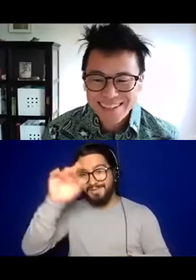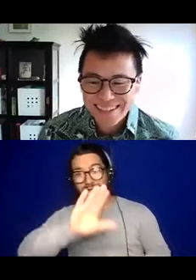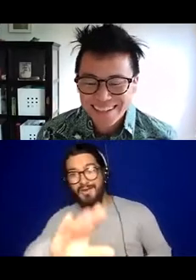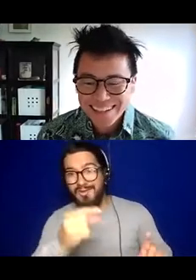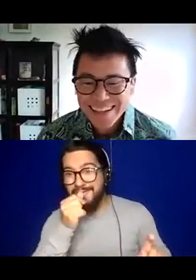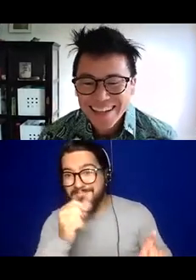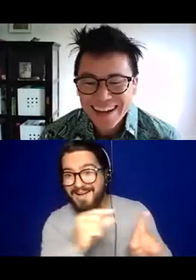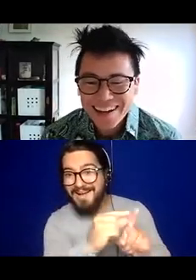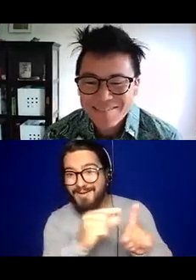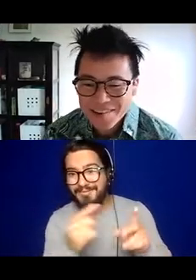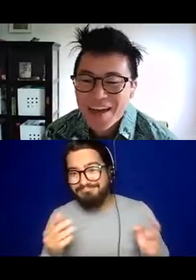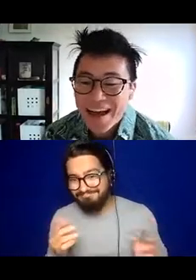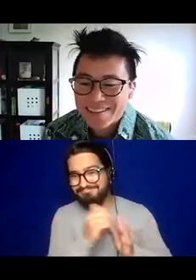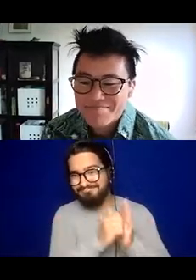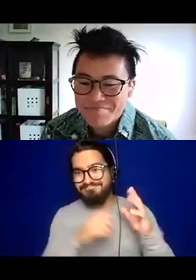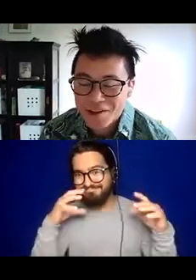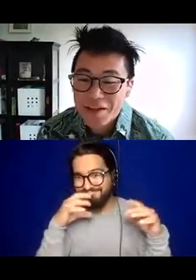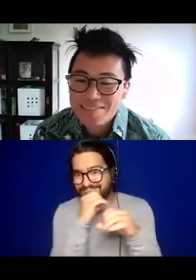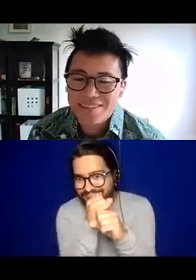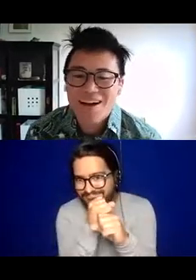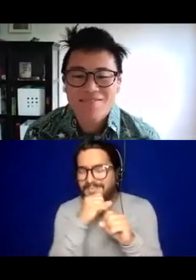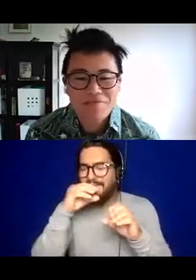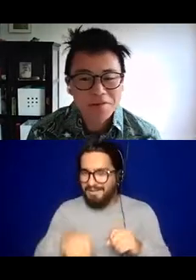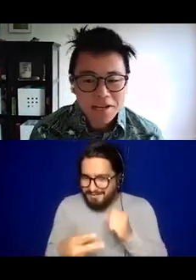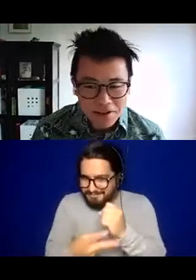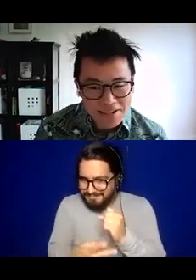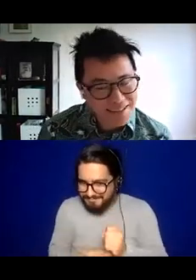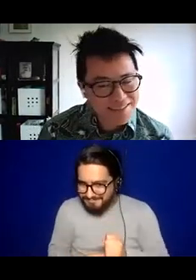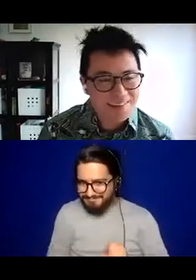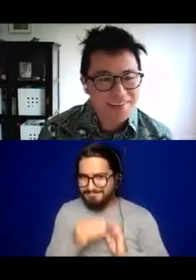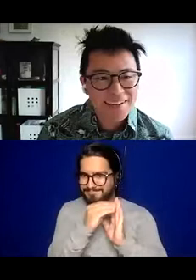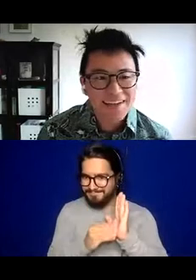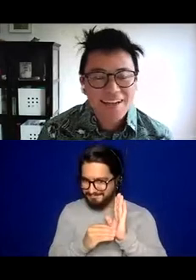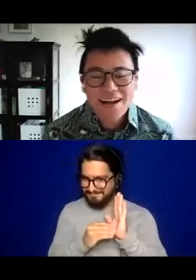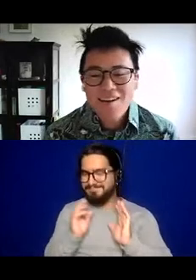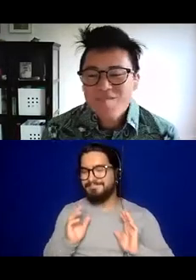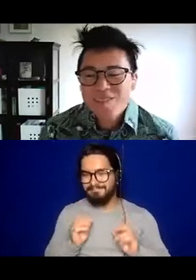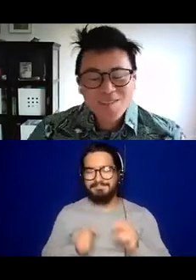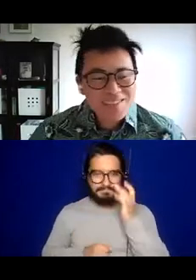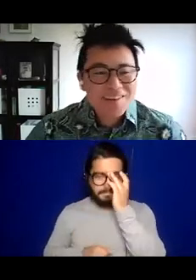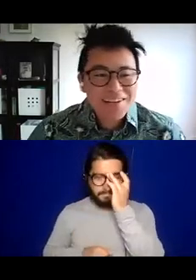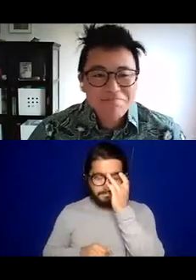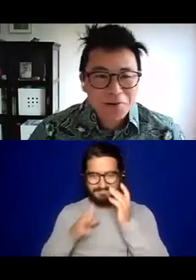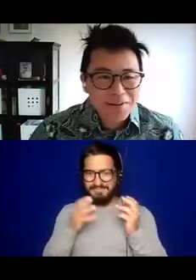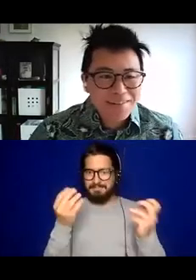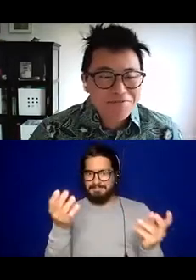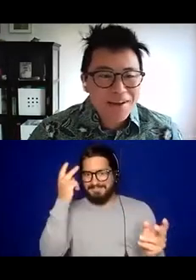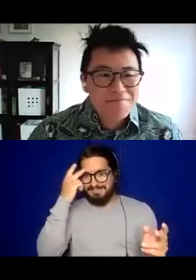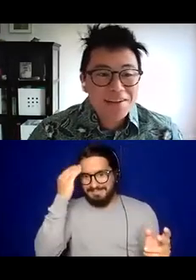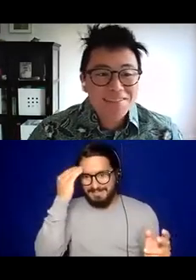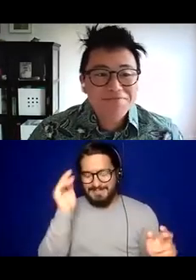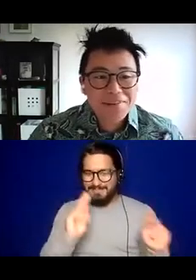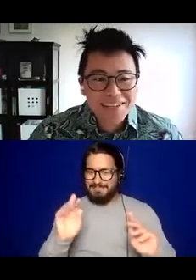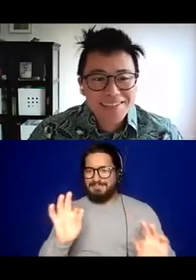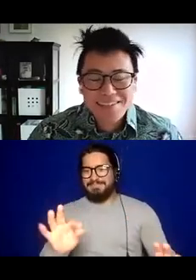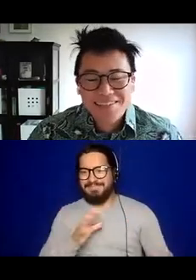passwords. Oh yeah, okay, a lot of familiarity, that's good. So it's quite important